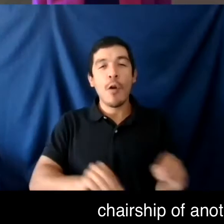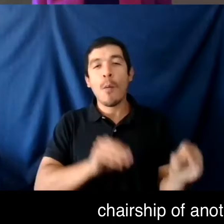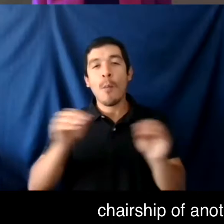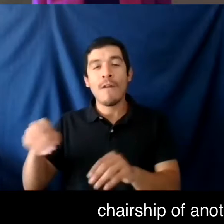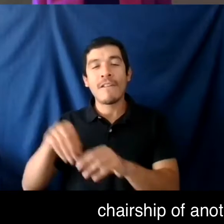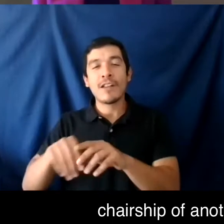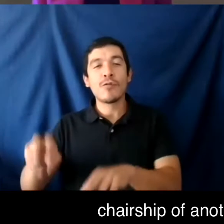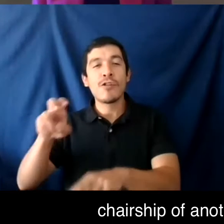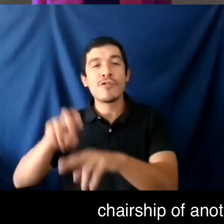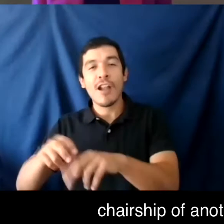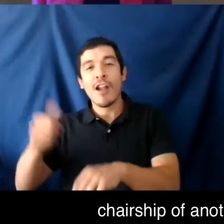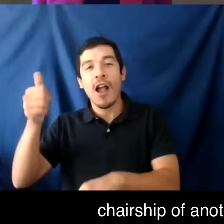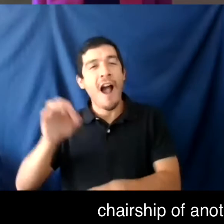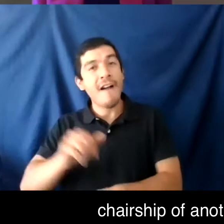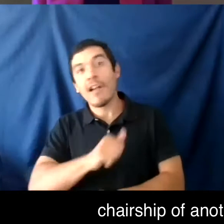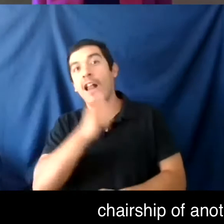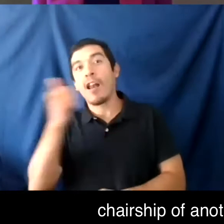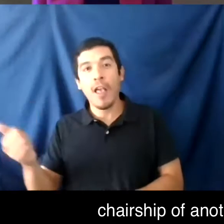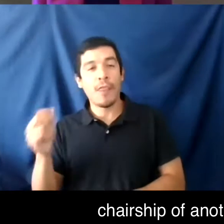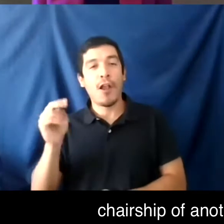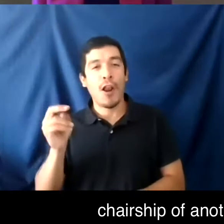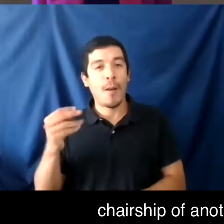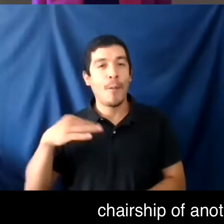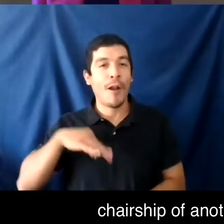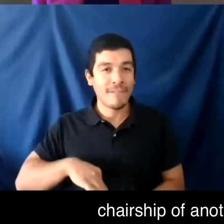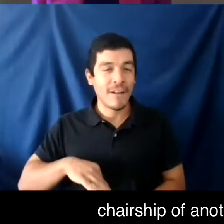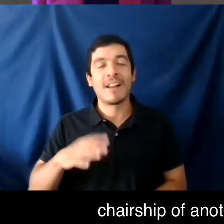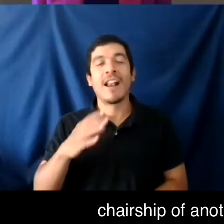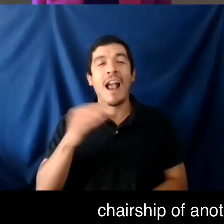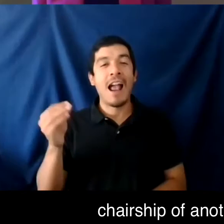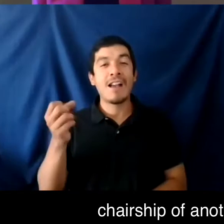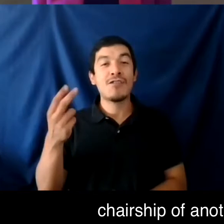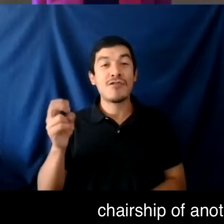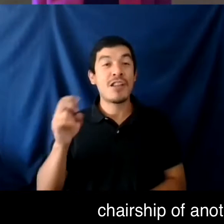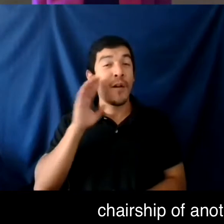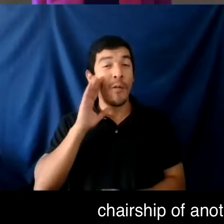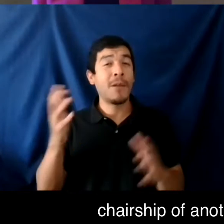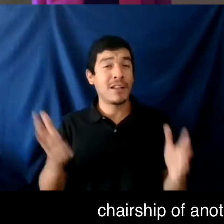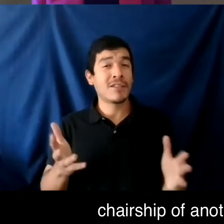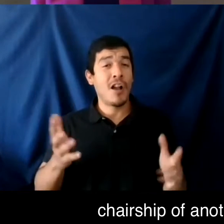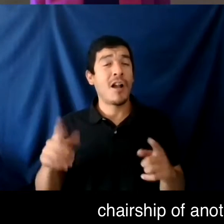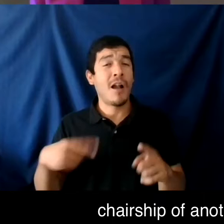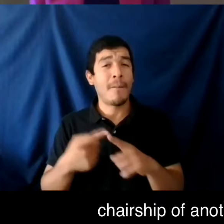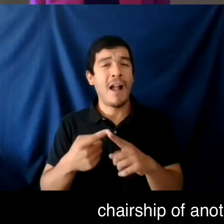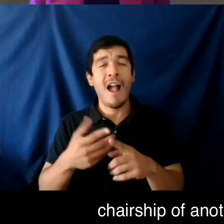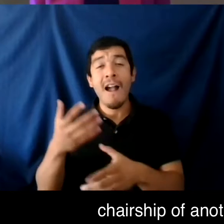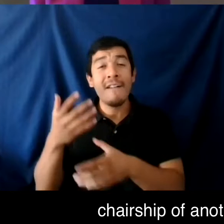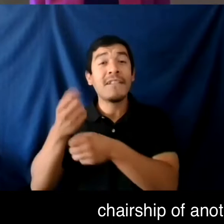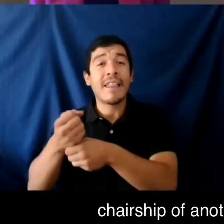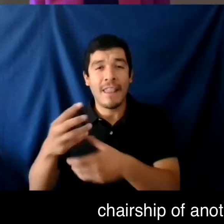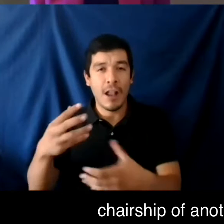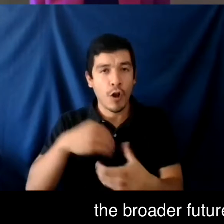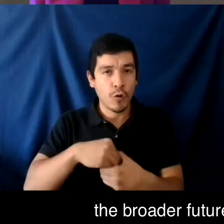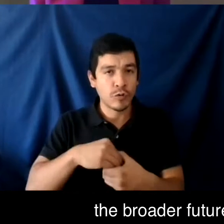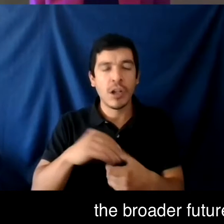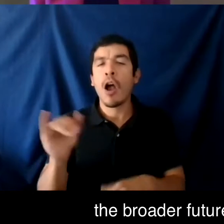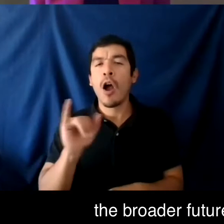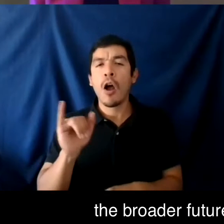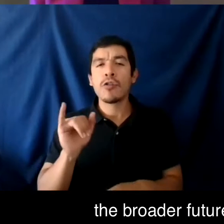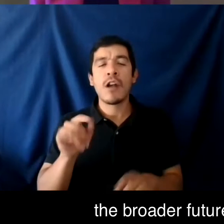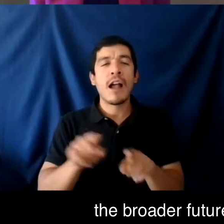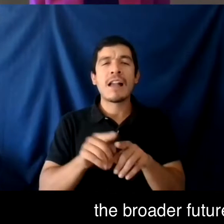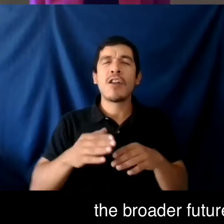chairship of another national nonprofit. And she will be talking about faith inclusion, as well as the